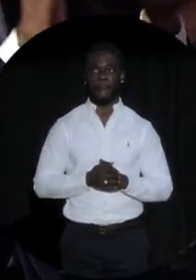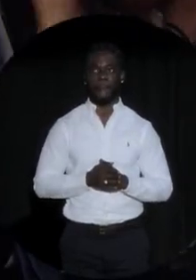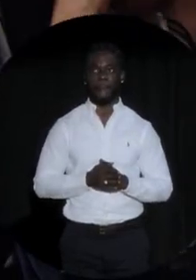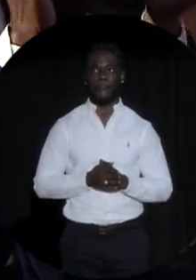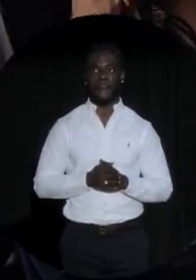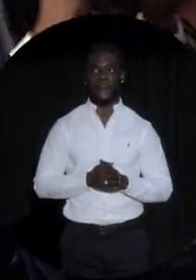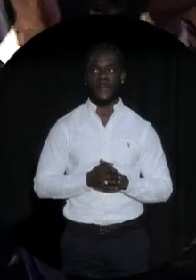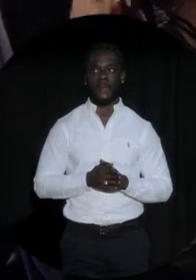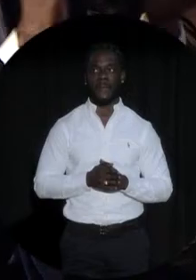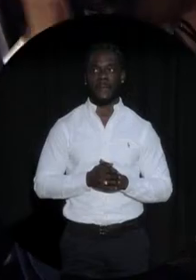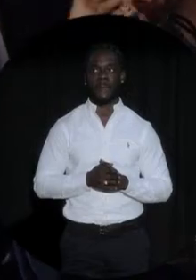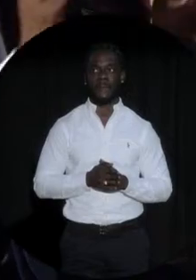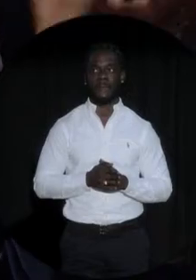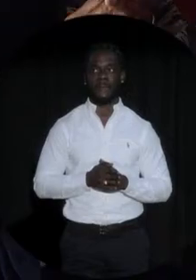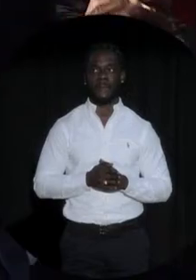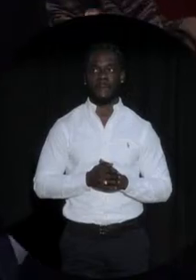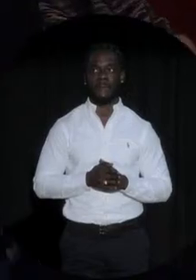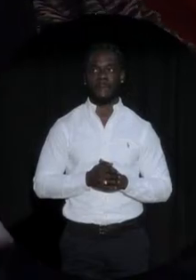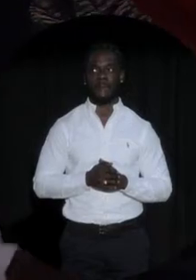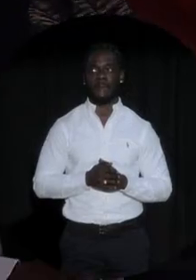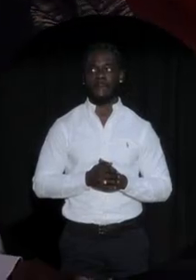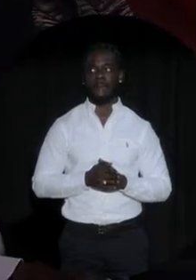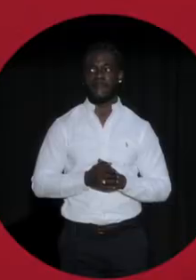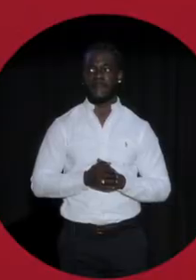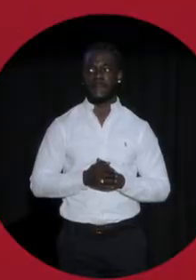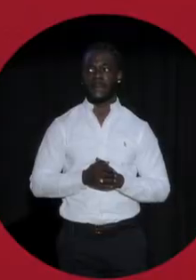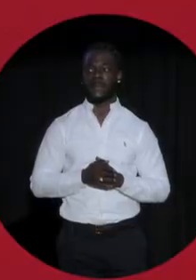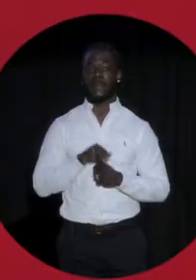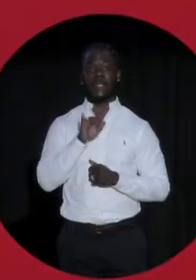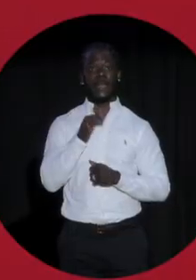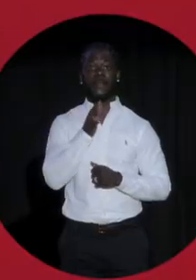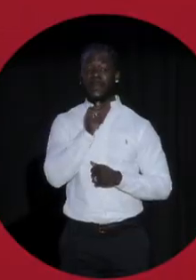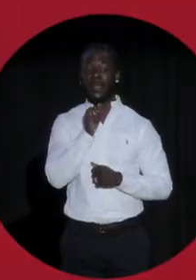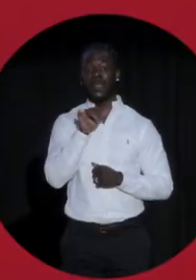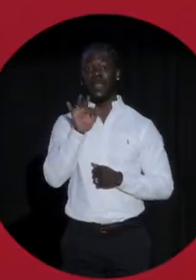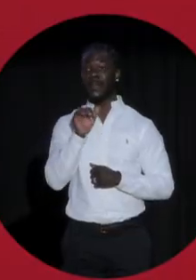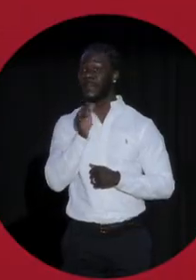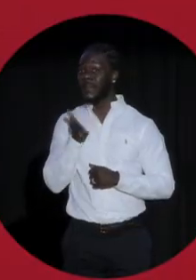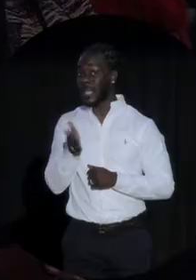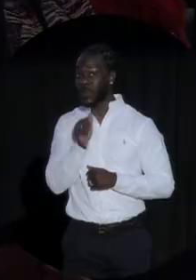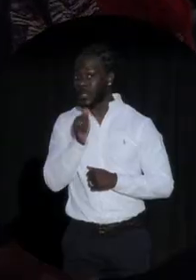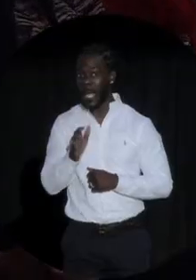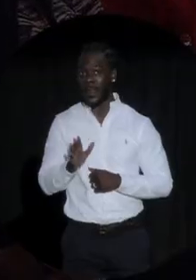If this were not a formal setting, I say brother man to brother man.